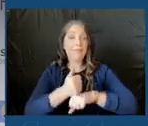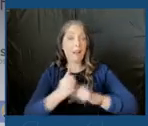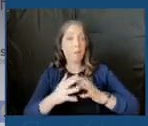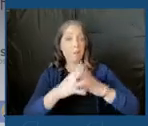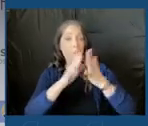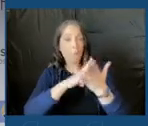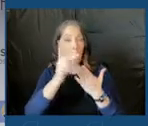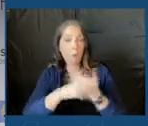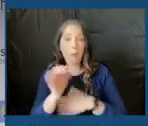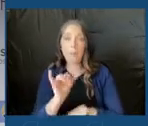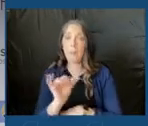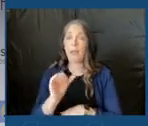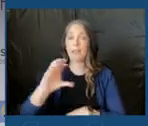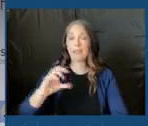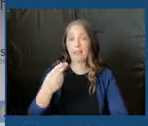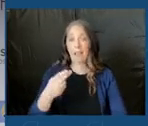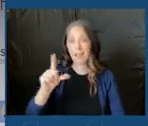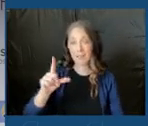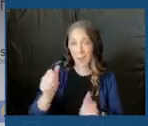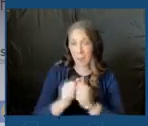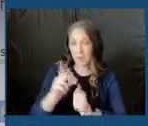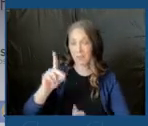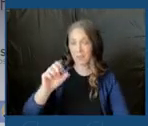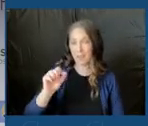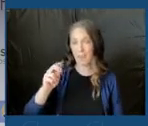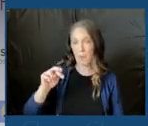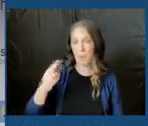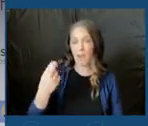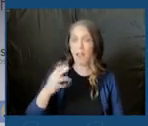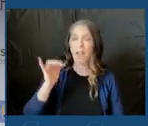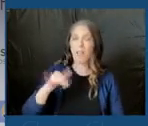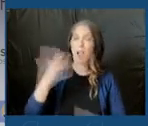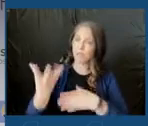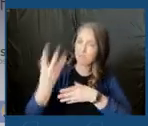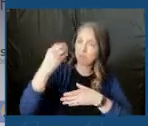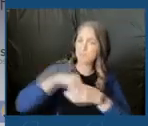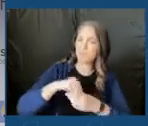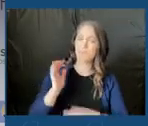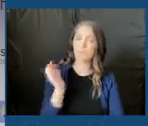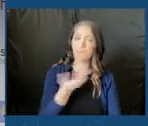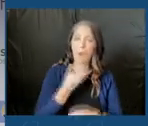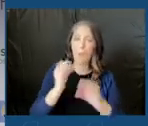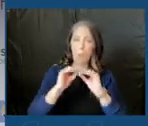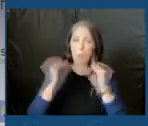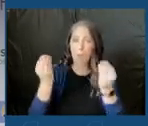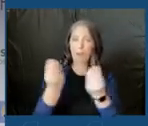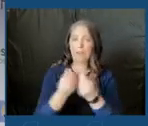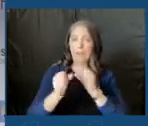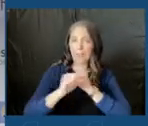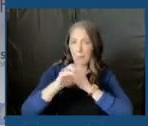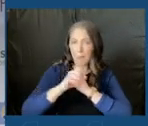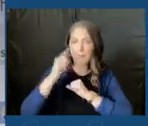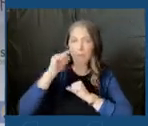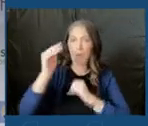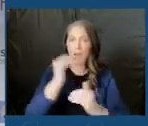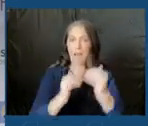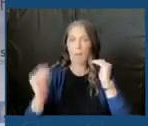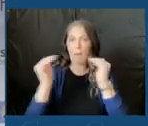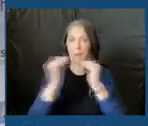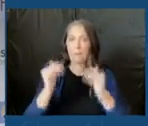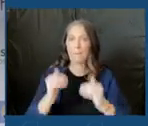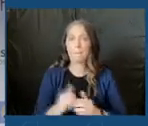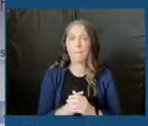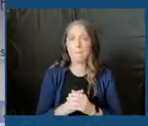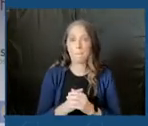Choose Healthy Life with Ms. Deborah are essential components of our organization's campaign for equity. United Way of New York City